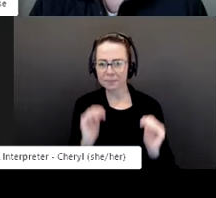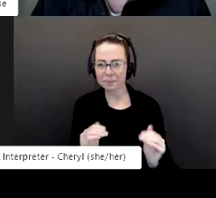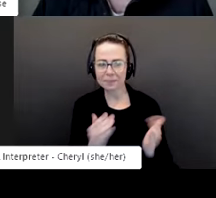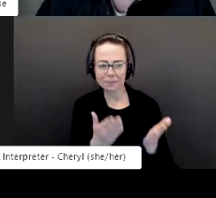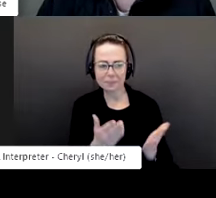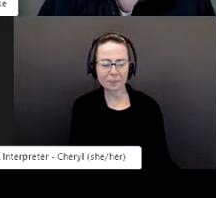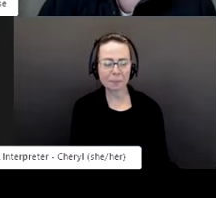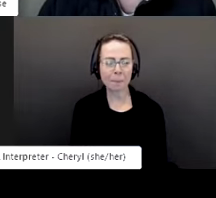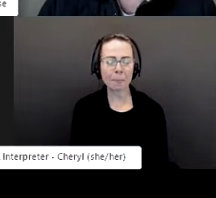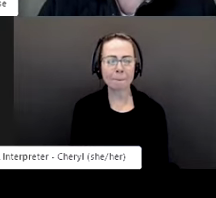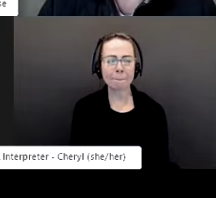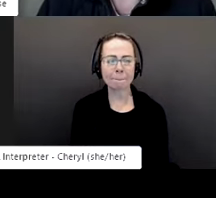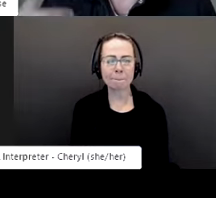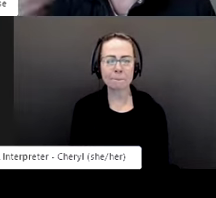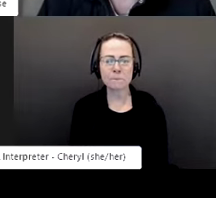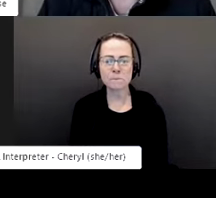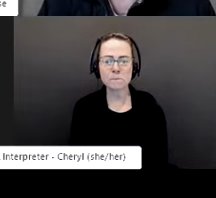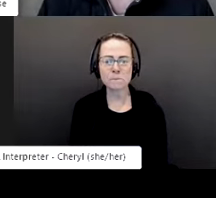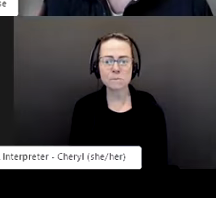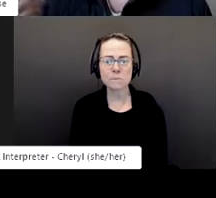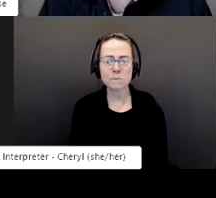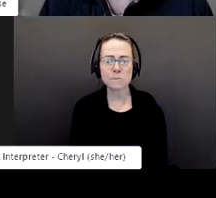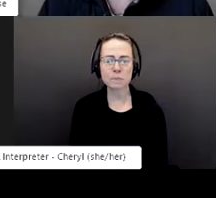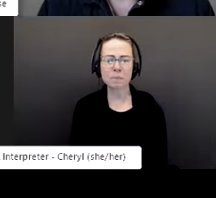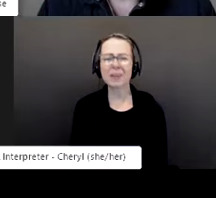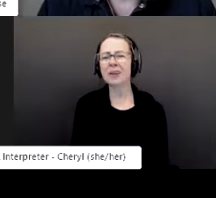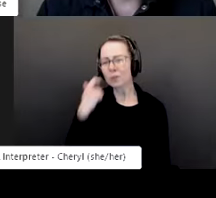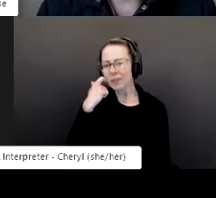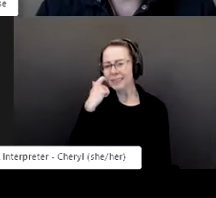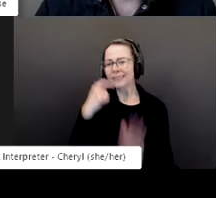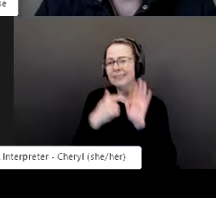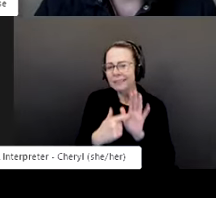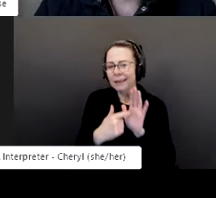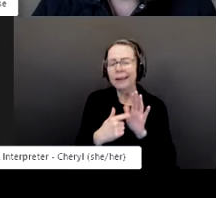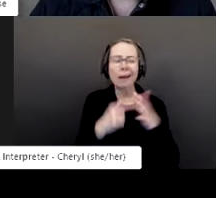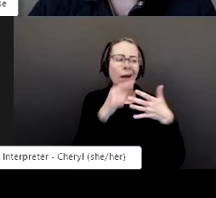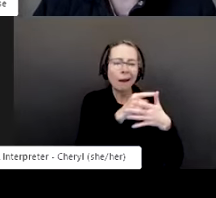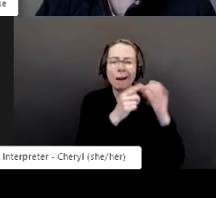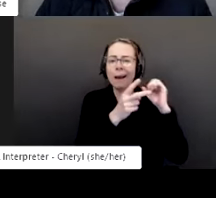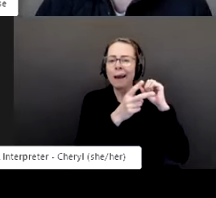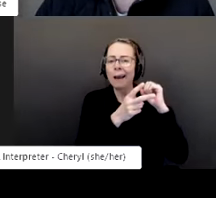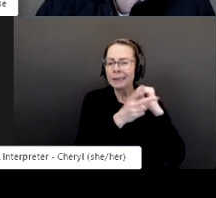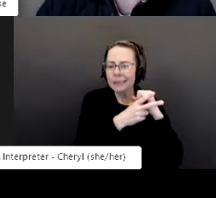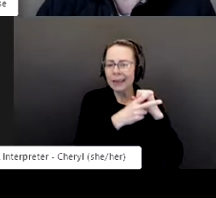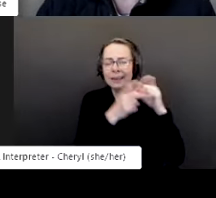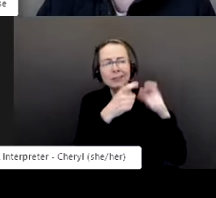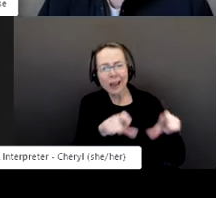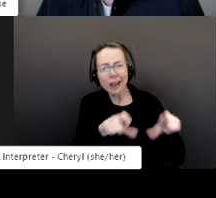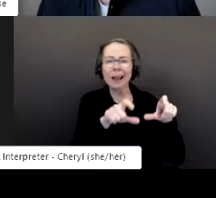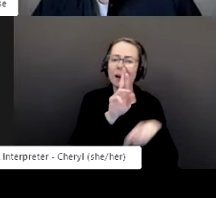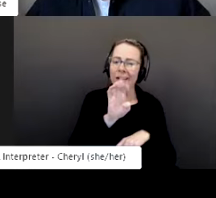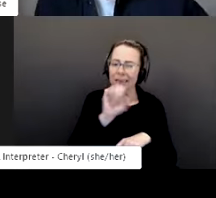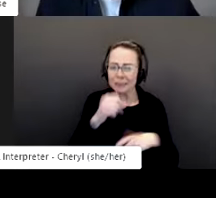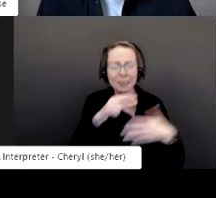Now, those things still just feel like observing, sort of checking in and seeing what's going on. When you think about starting to do